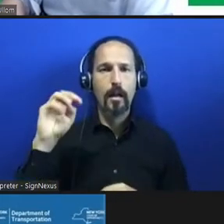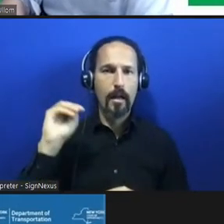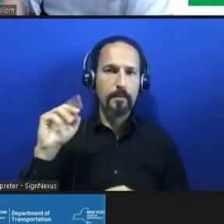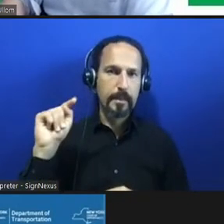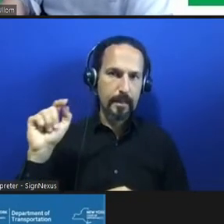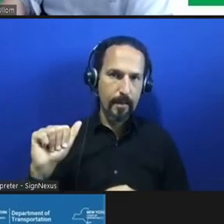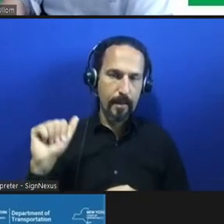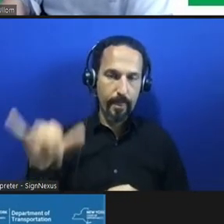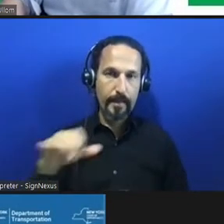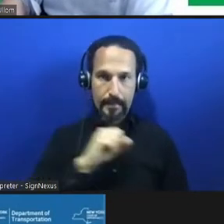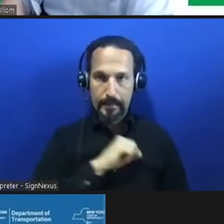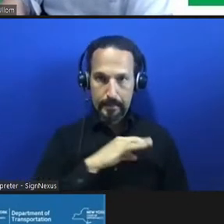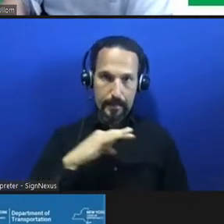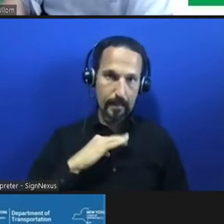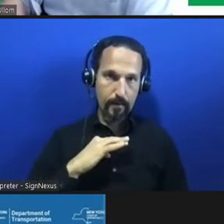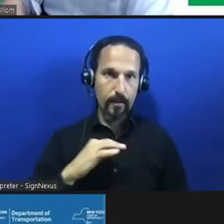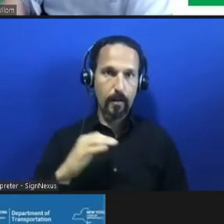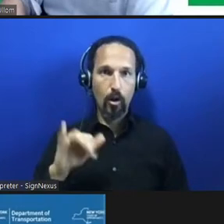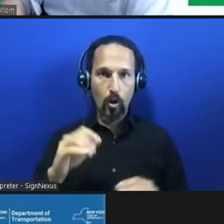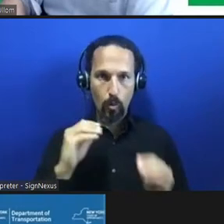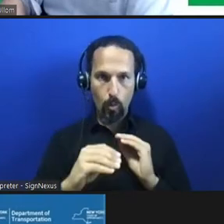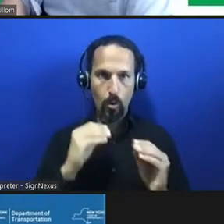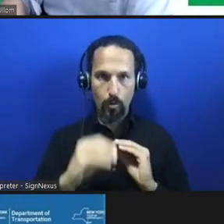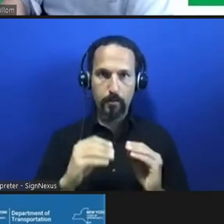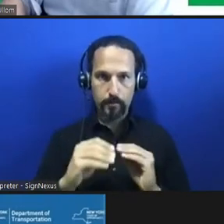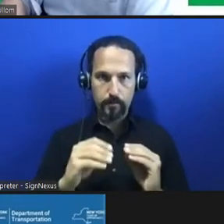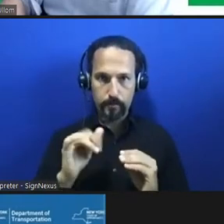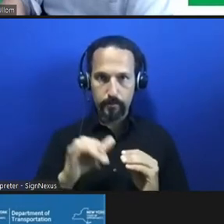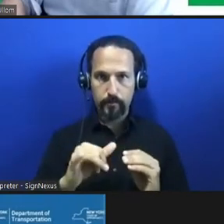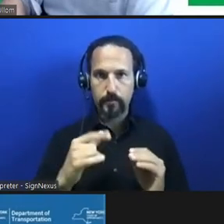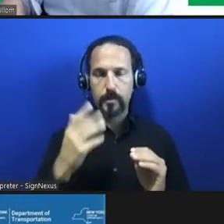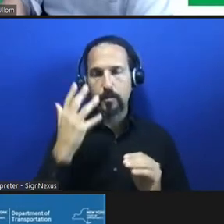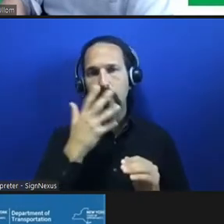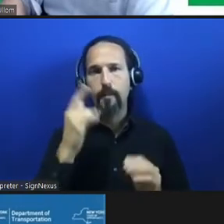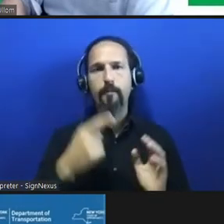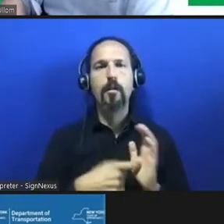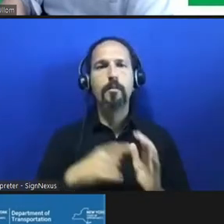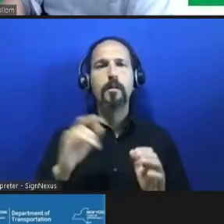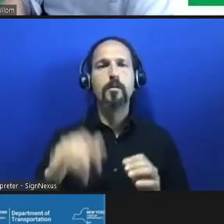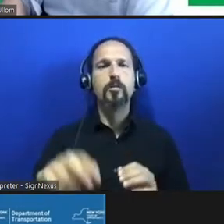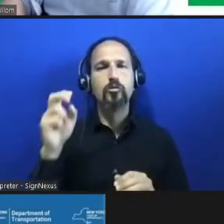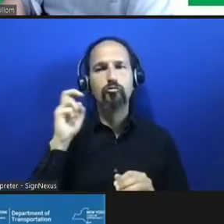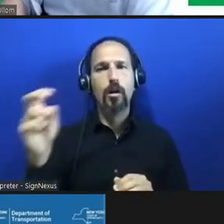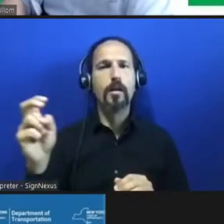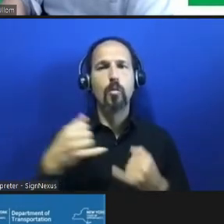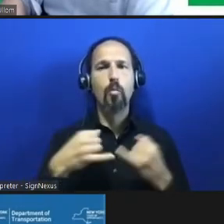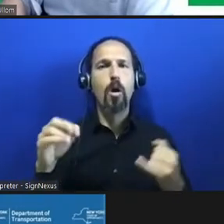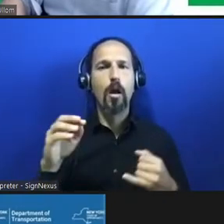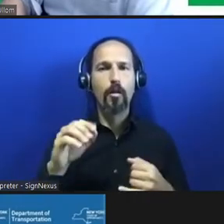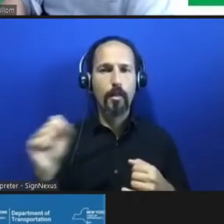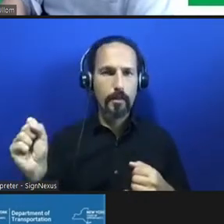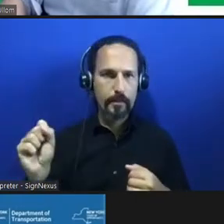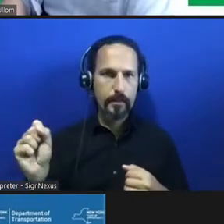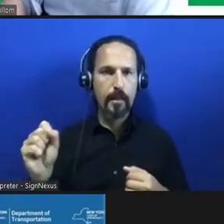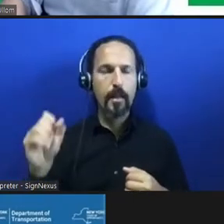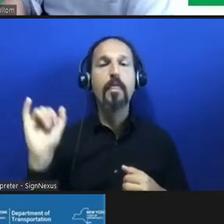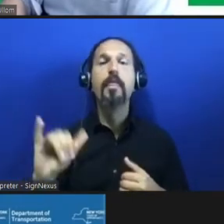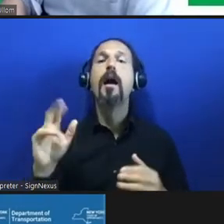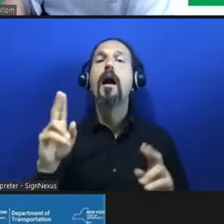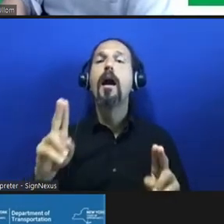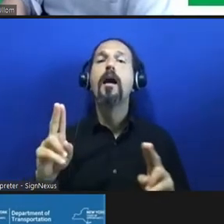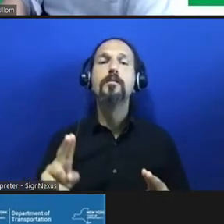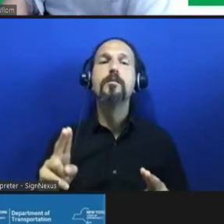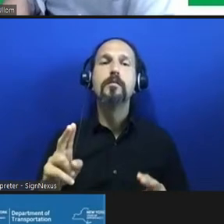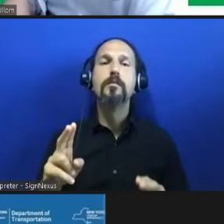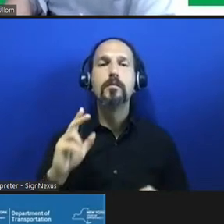staff they reworked it to appear to come from transit Wireless part of that contract was